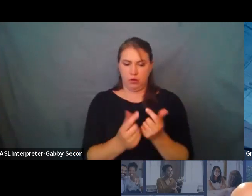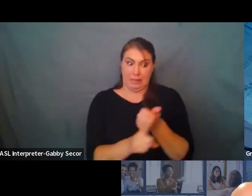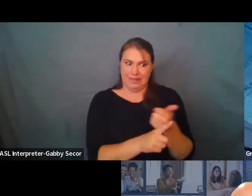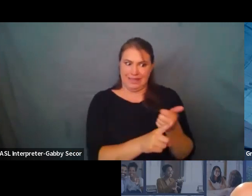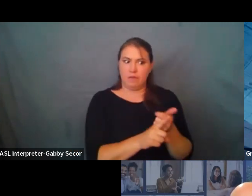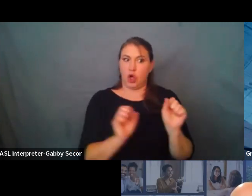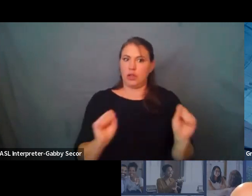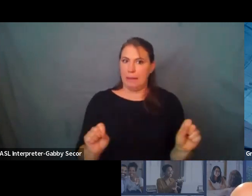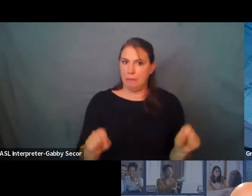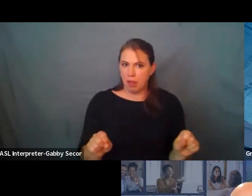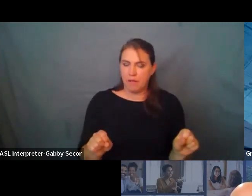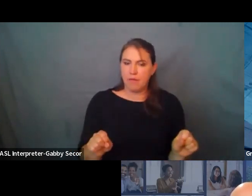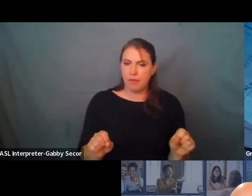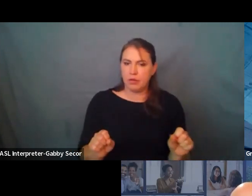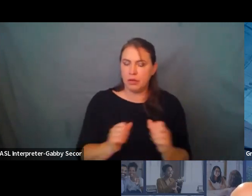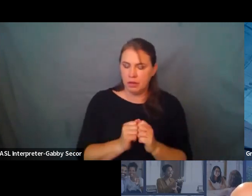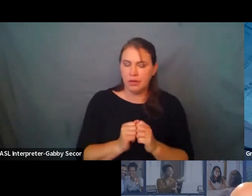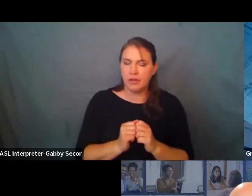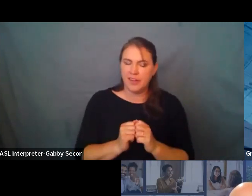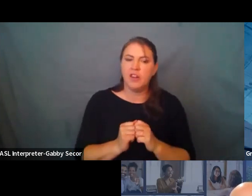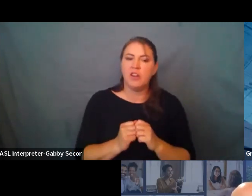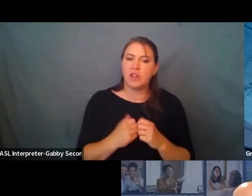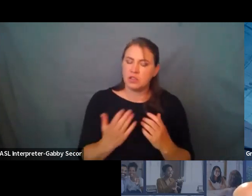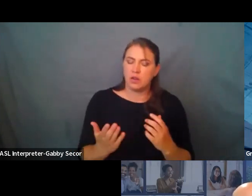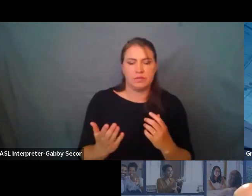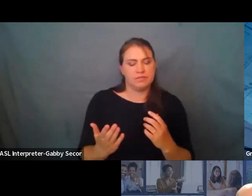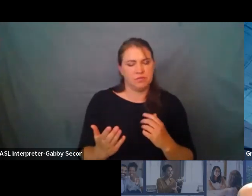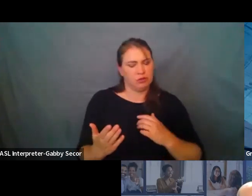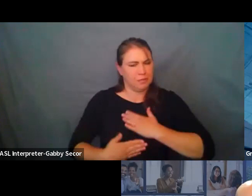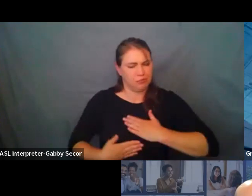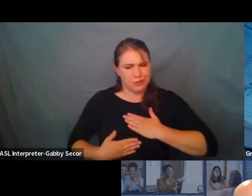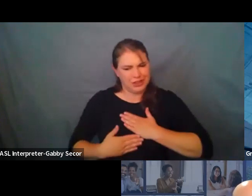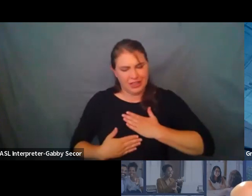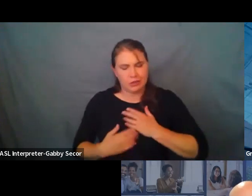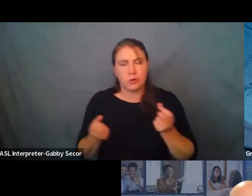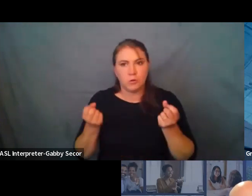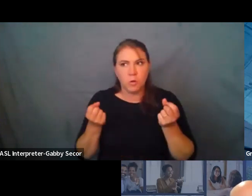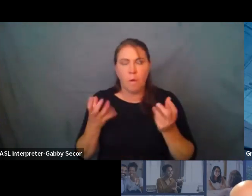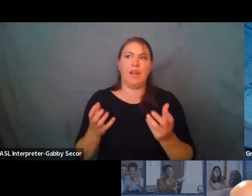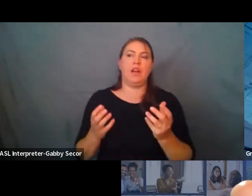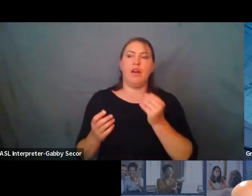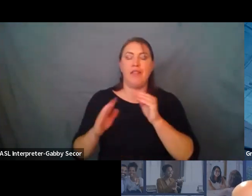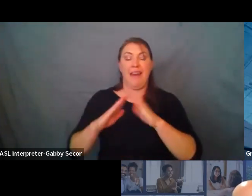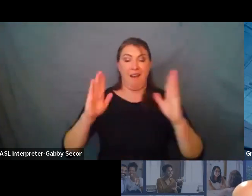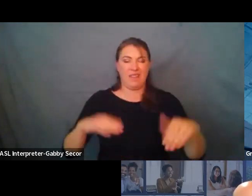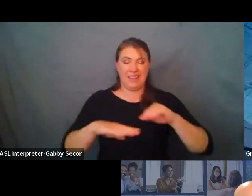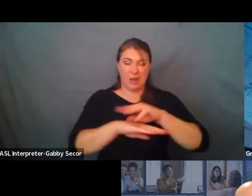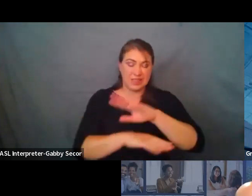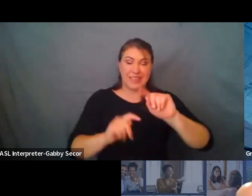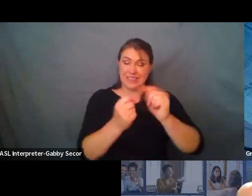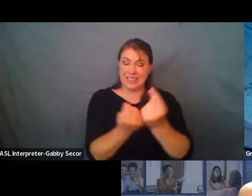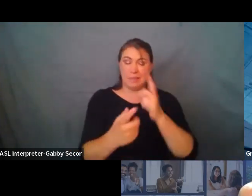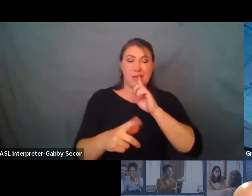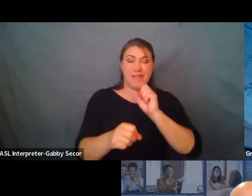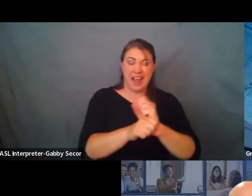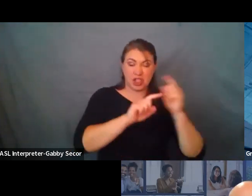We're so really appreciative of so many of our housing counseling teams that have actually gone on site to